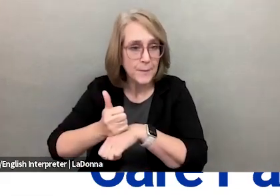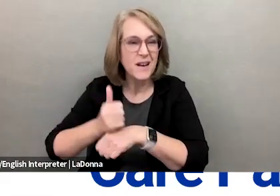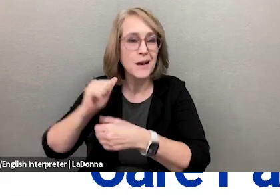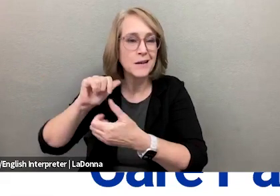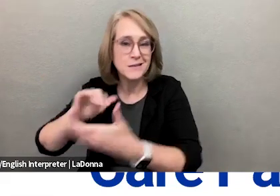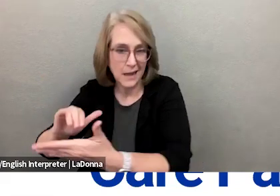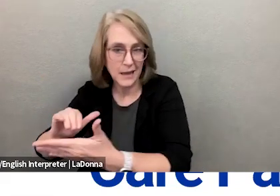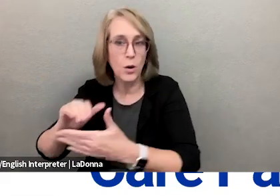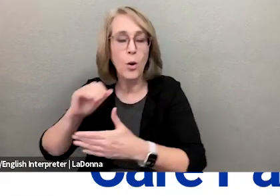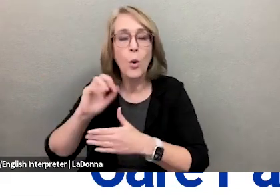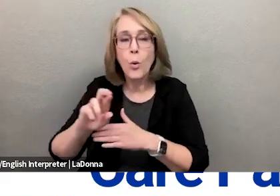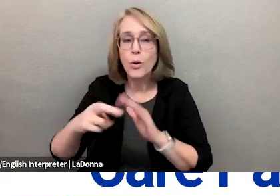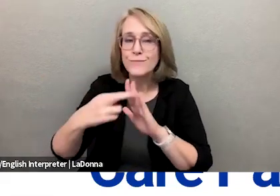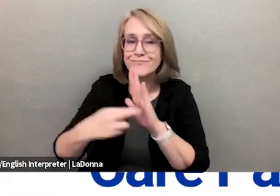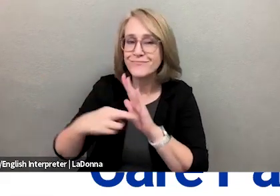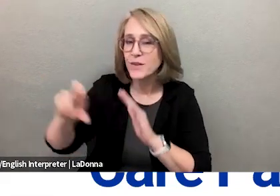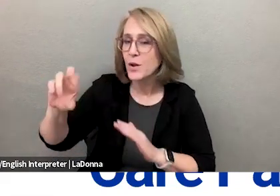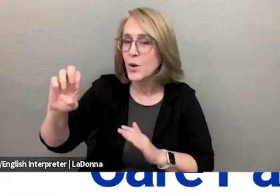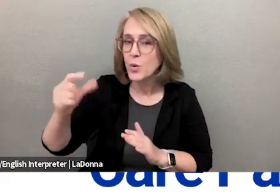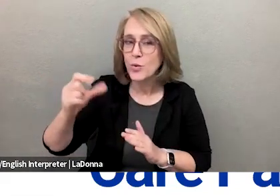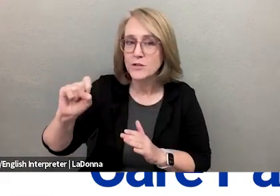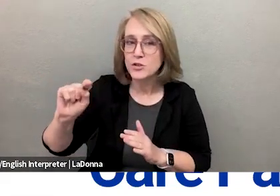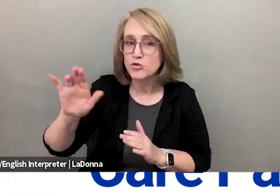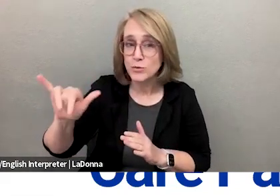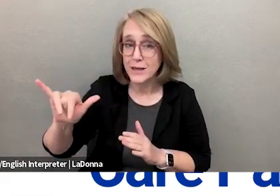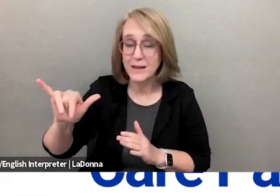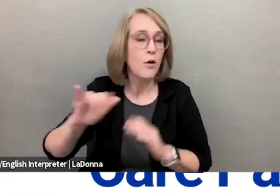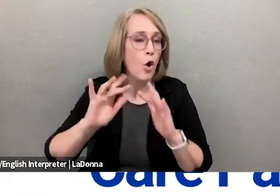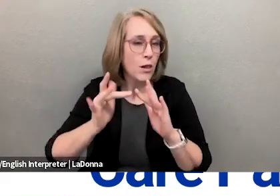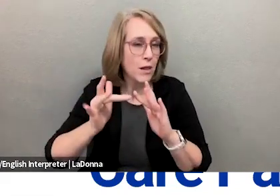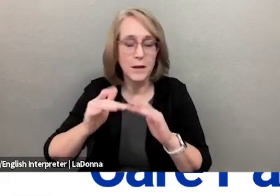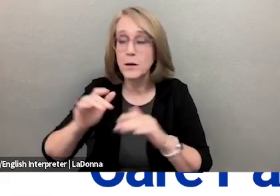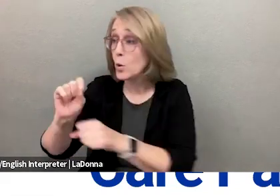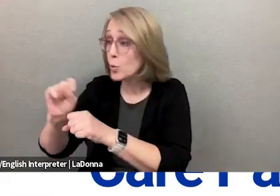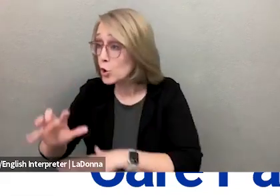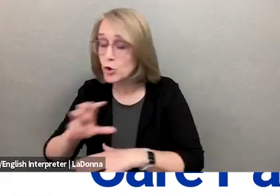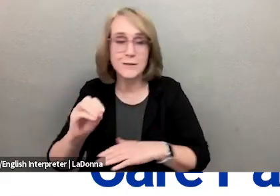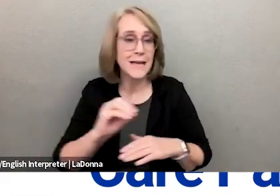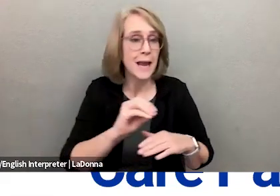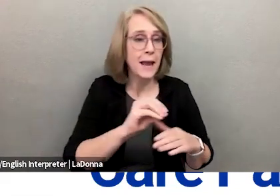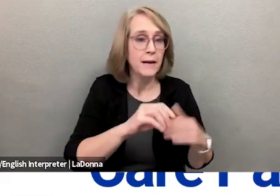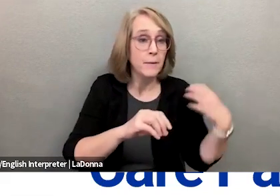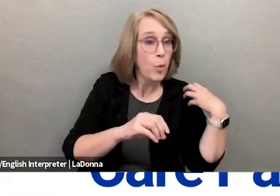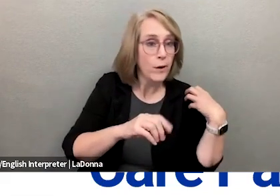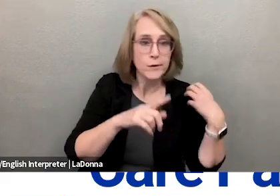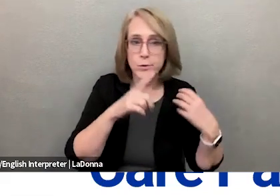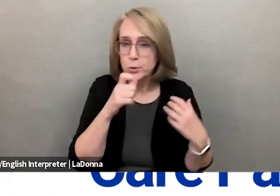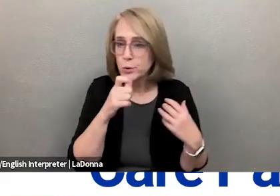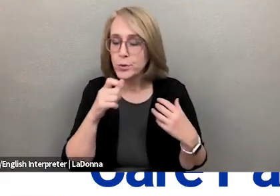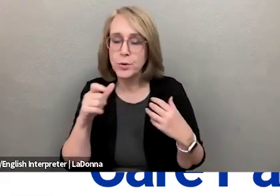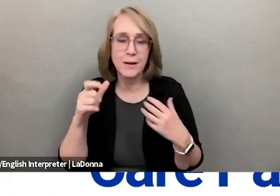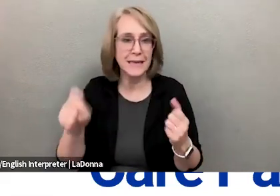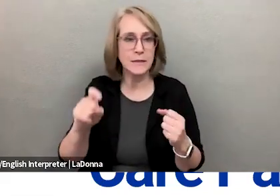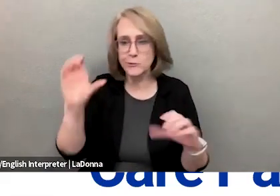online platforms where both workers and consumers can find each other based on their preferences, their needs, and their